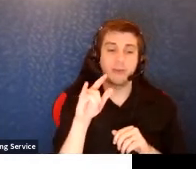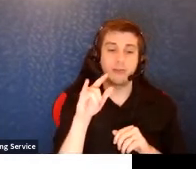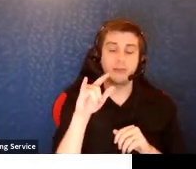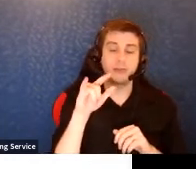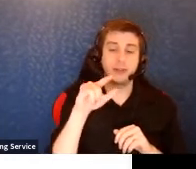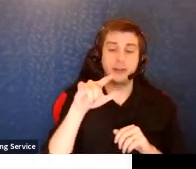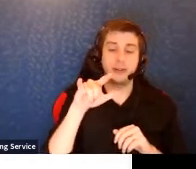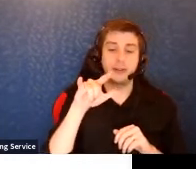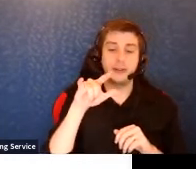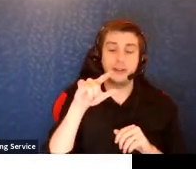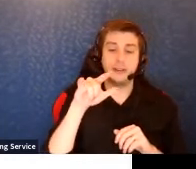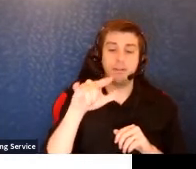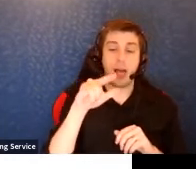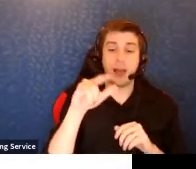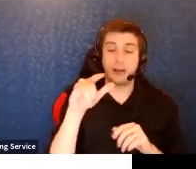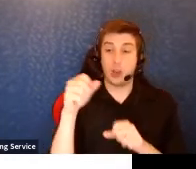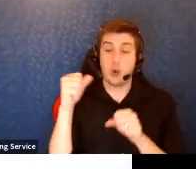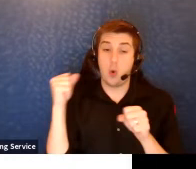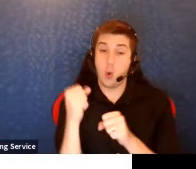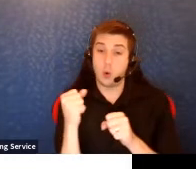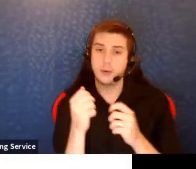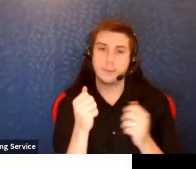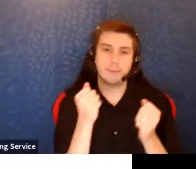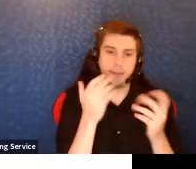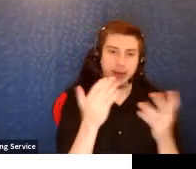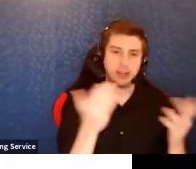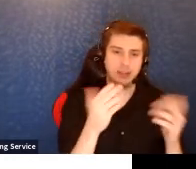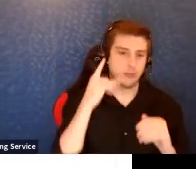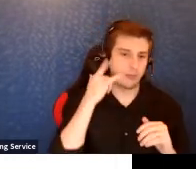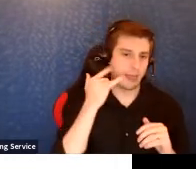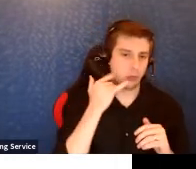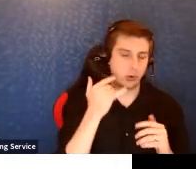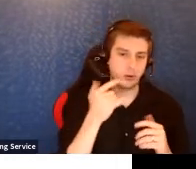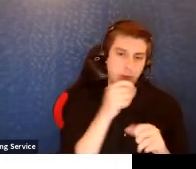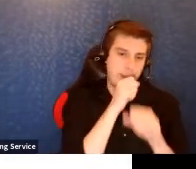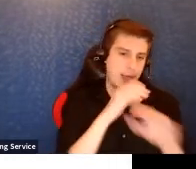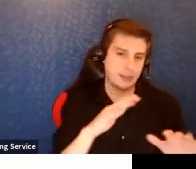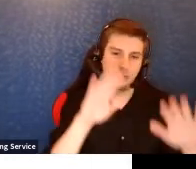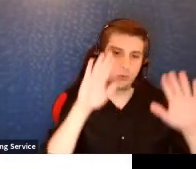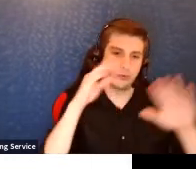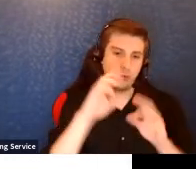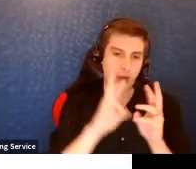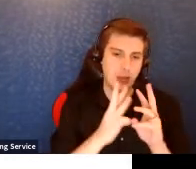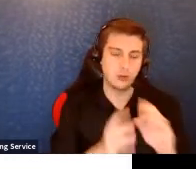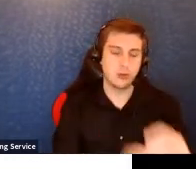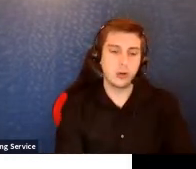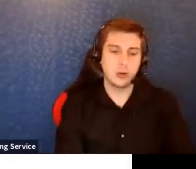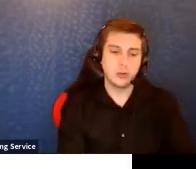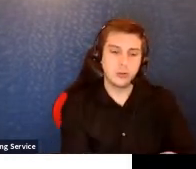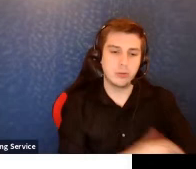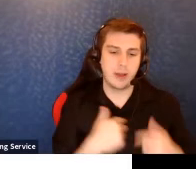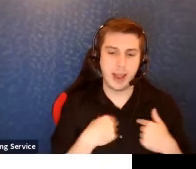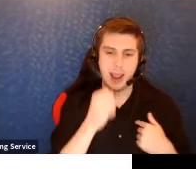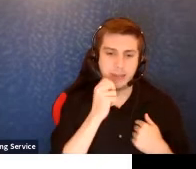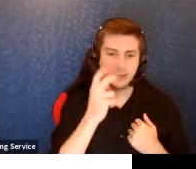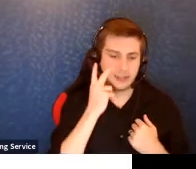For many of us out here in California, we are blessed with good weather throughout the year. I haven't seen snow